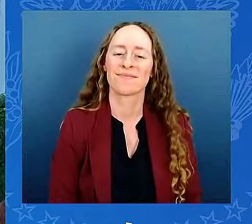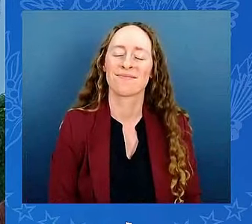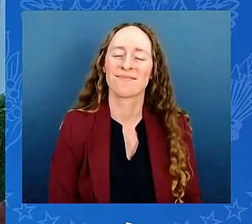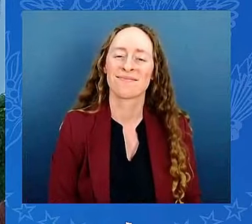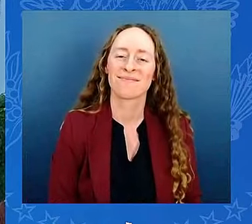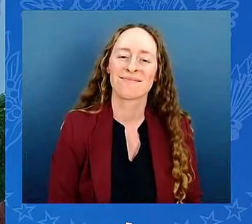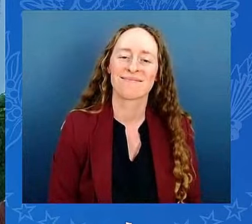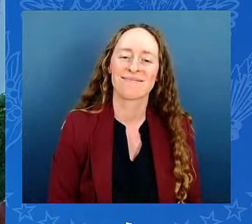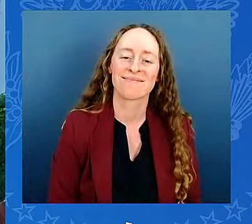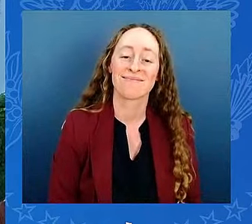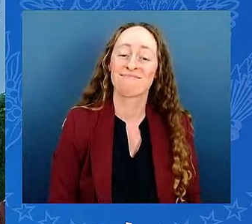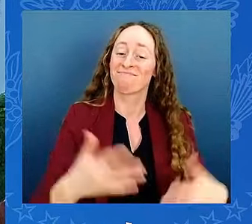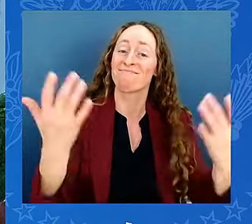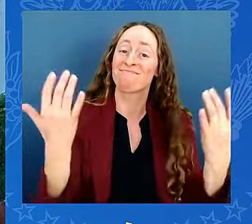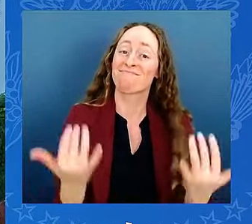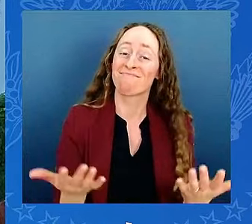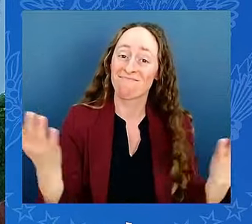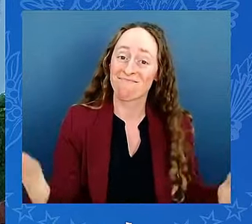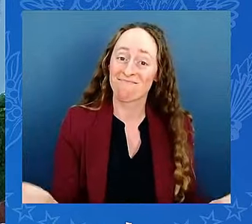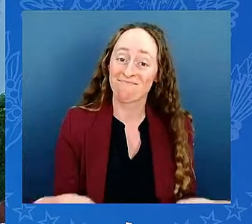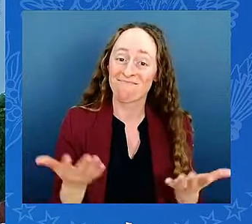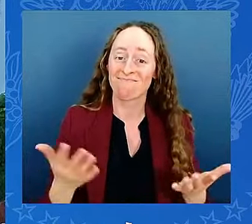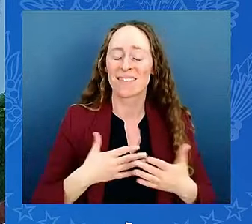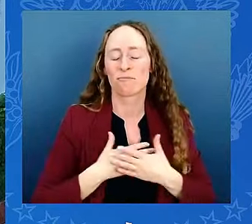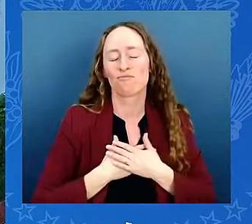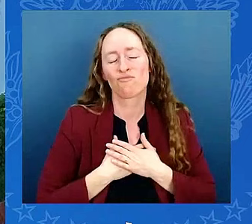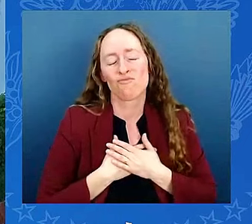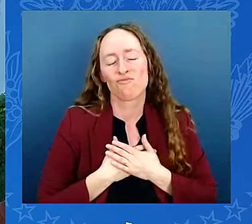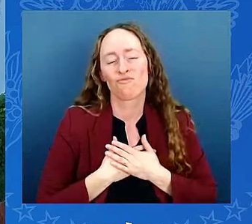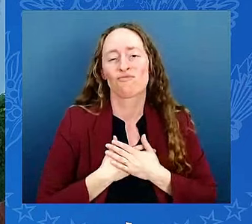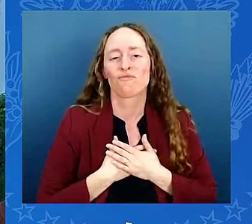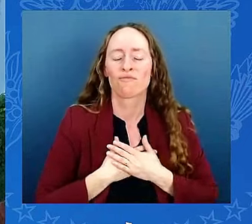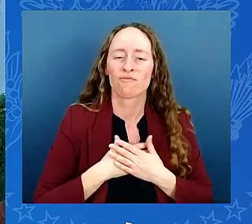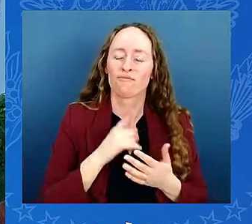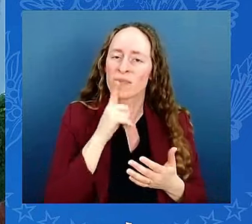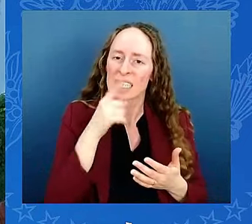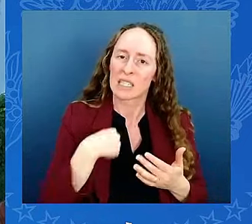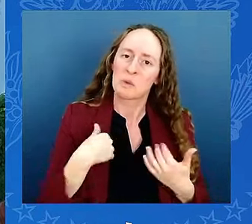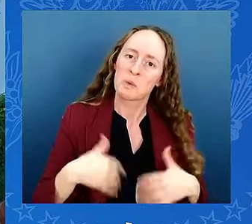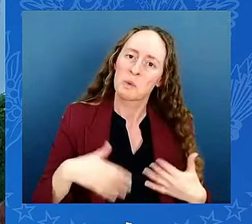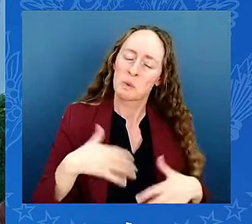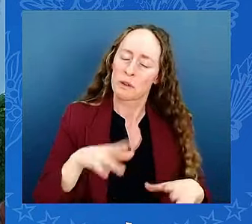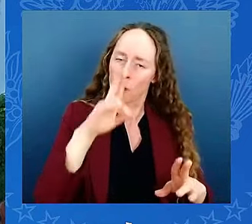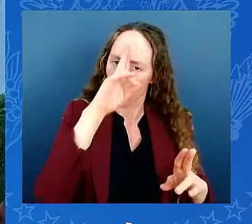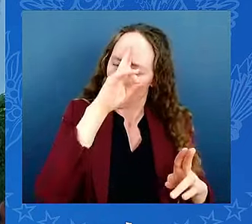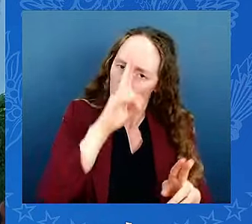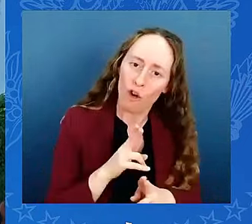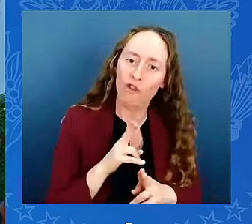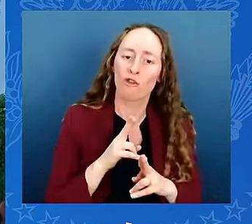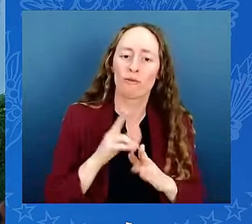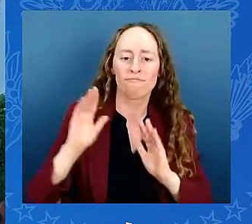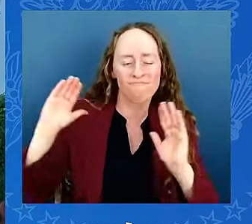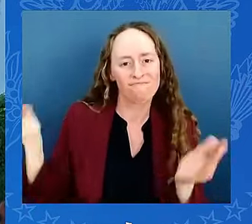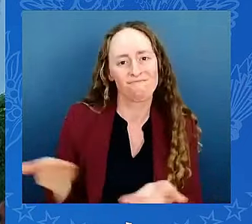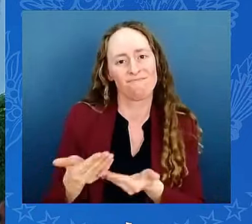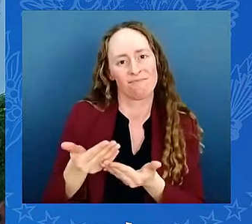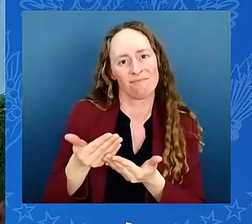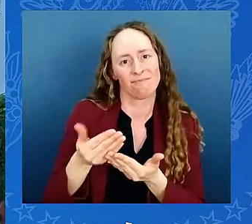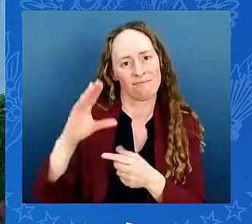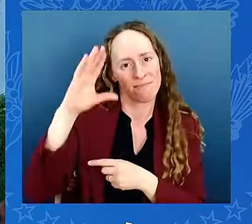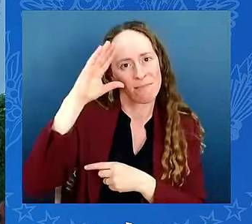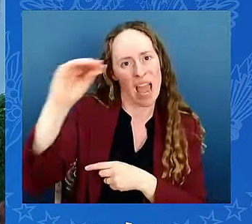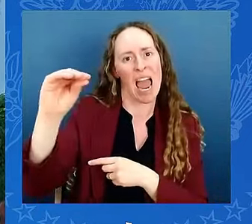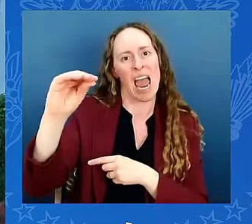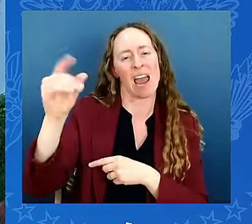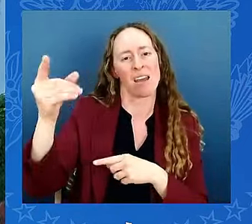it is my profound honor to introduce the man, the leader, who has championed